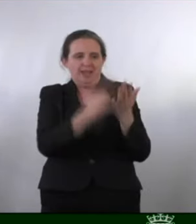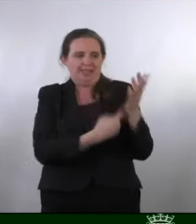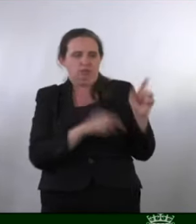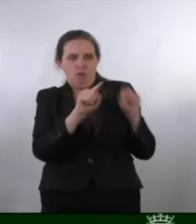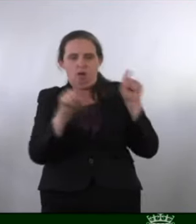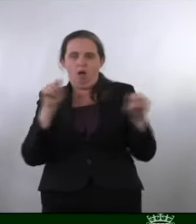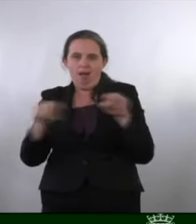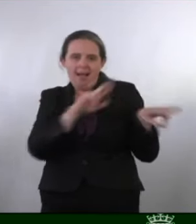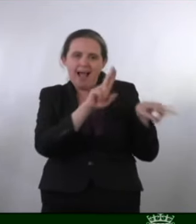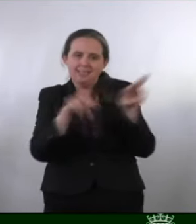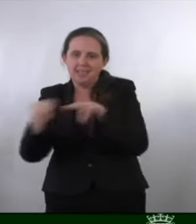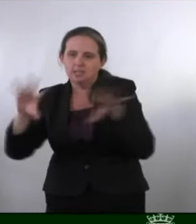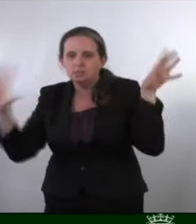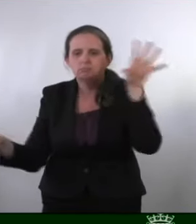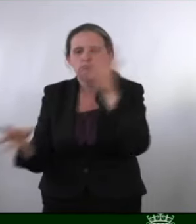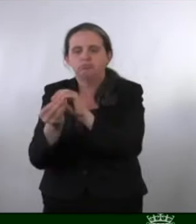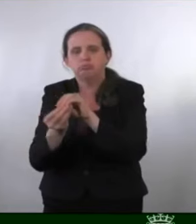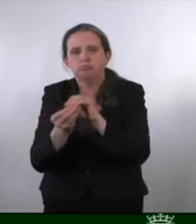Sir Desmond Swain.